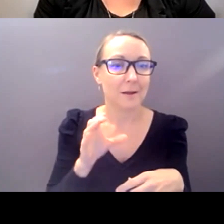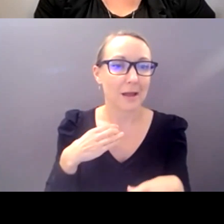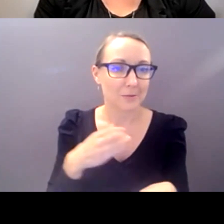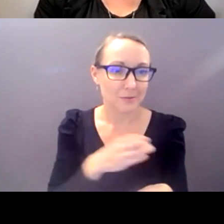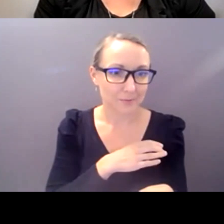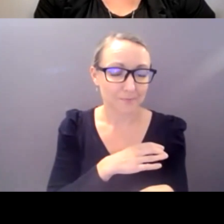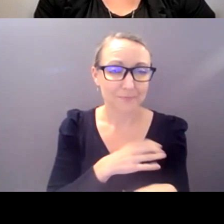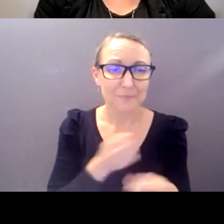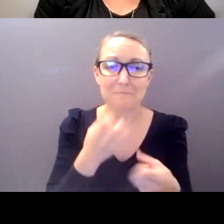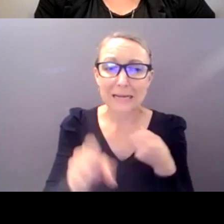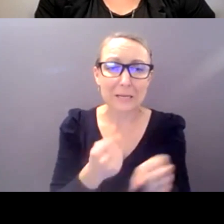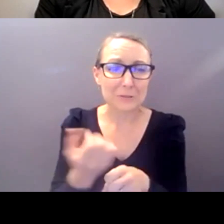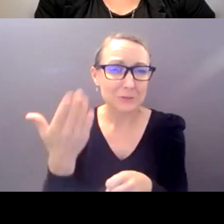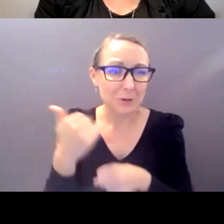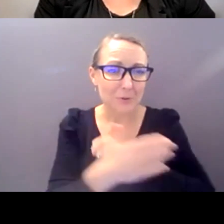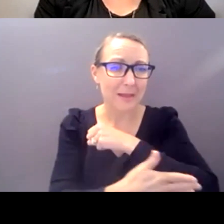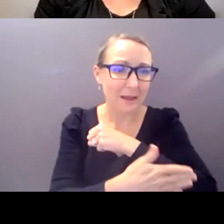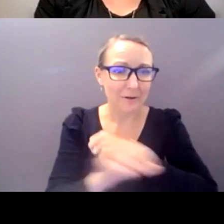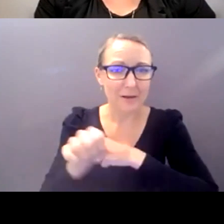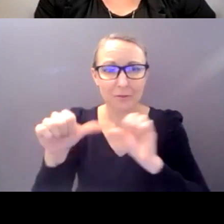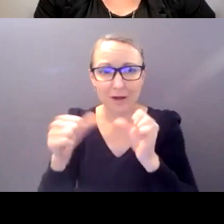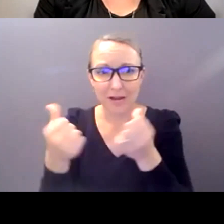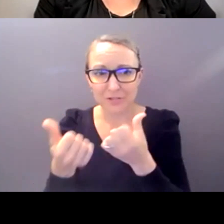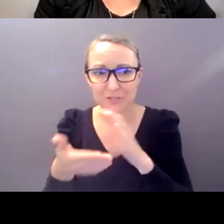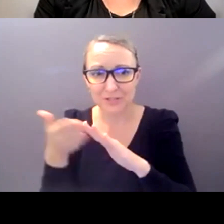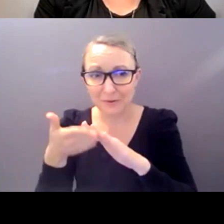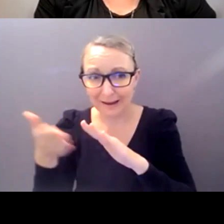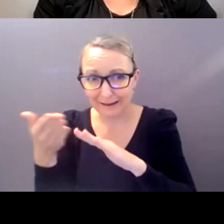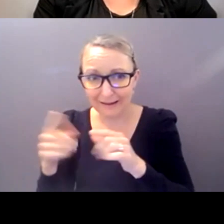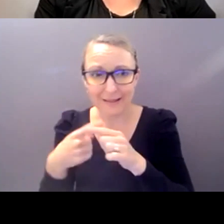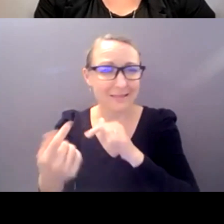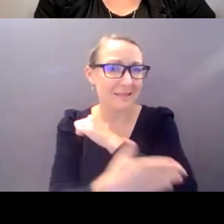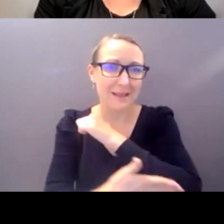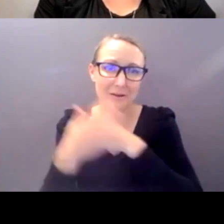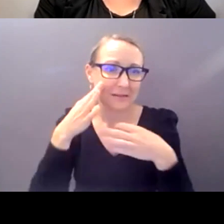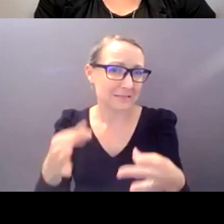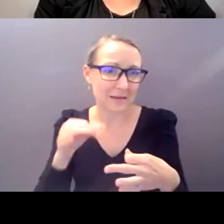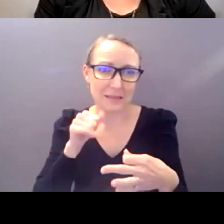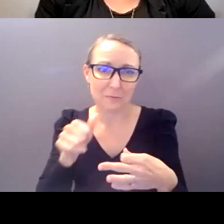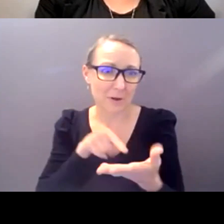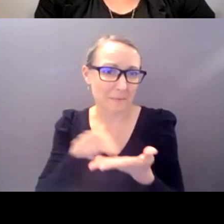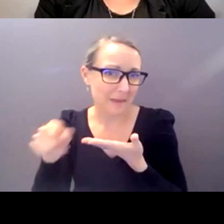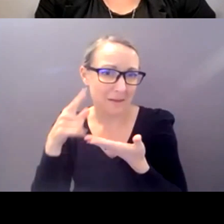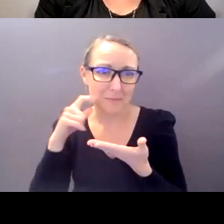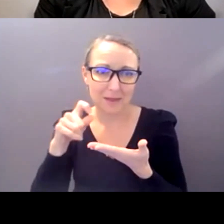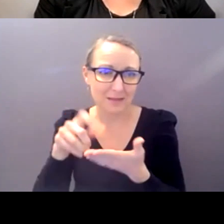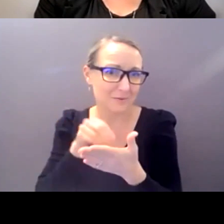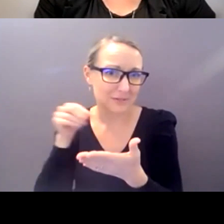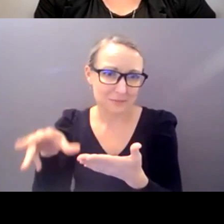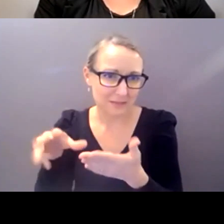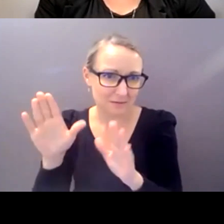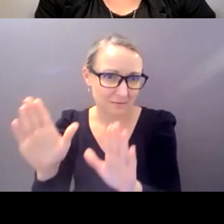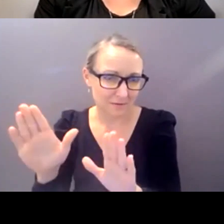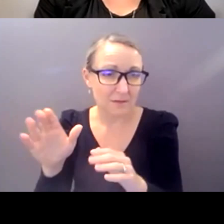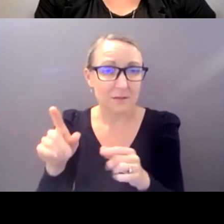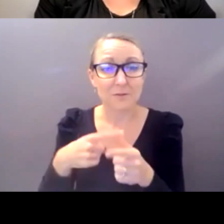the county, another agency ran it. The county decided that they weren't going to provide the net county cost for it. It was too expensive. They told me I